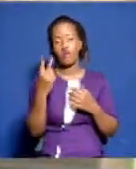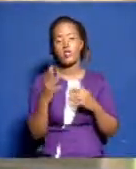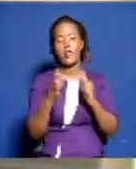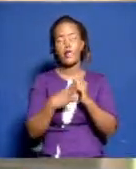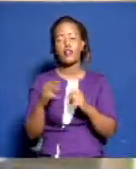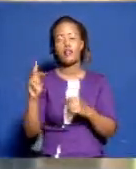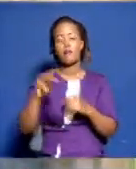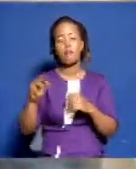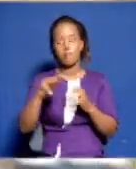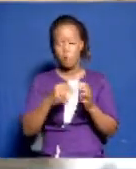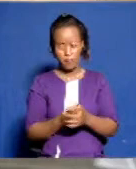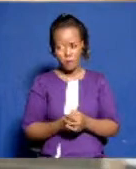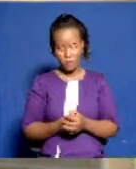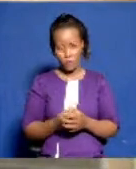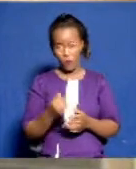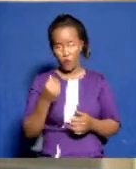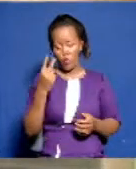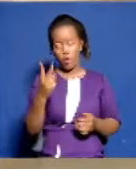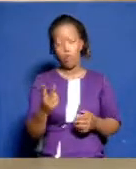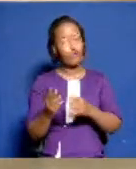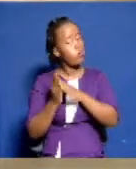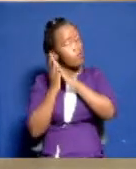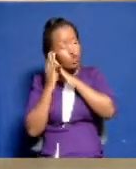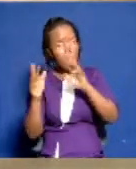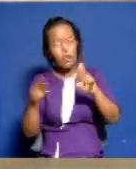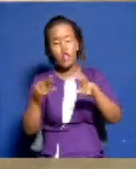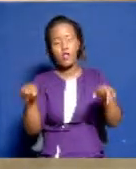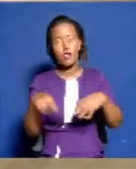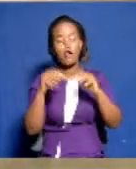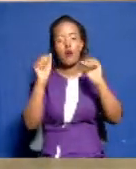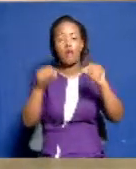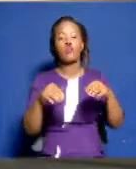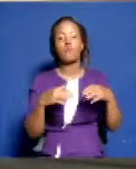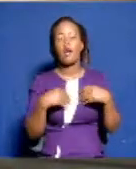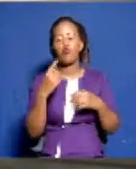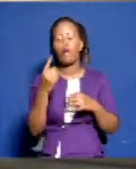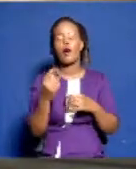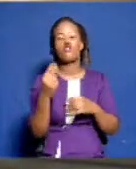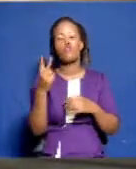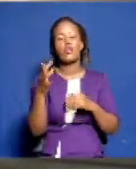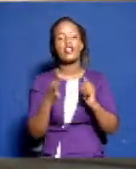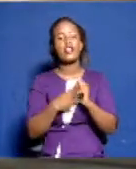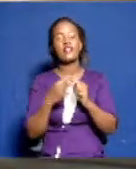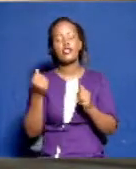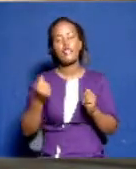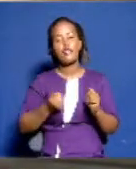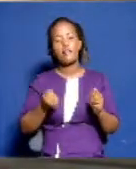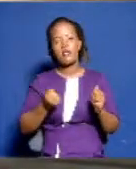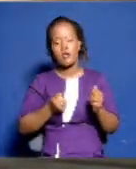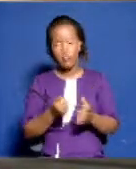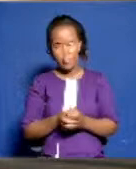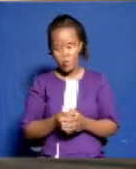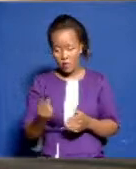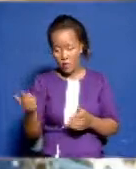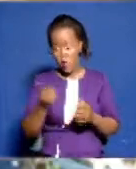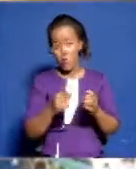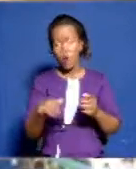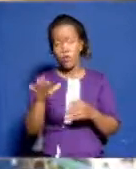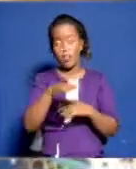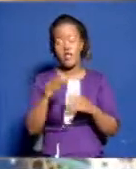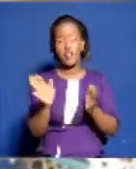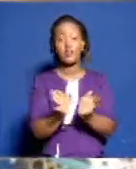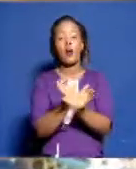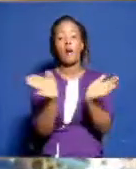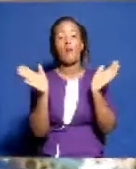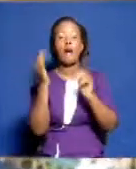has a capacity of hosting 120 girls, targeting girls only. Elangata and Kima is a public institution catering